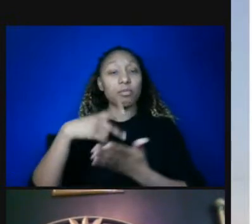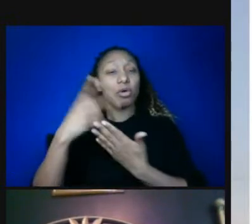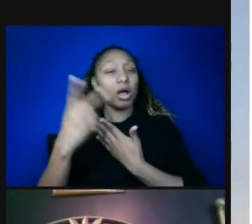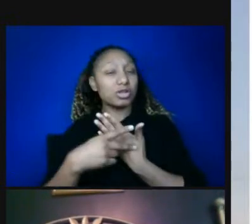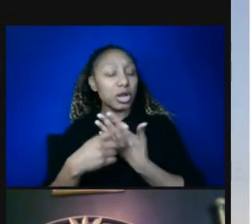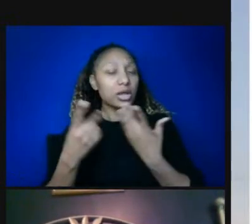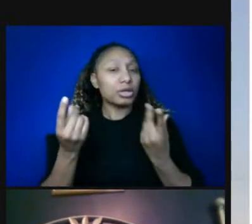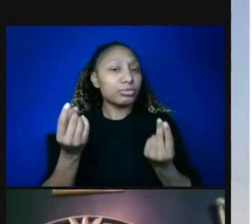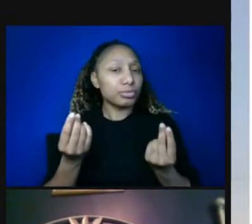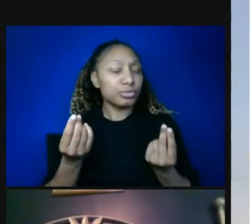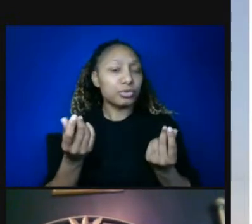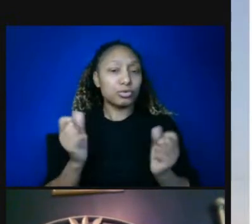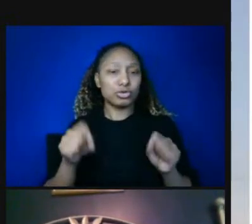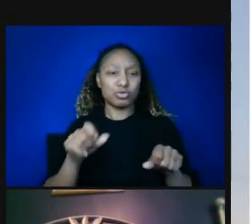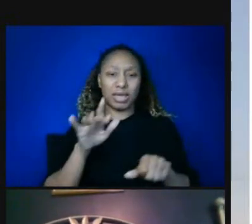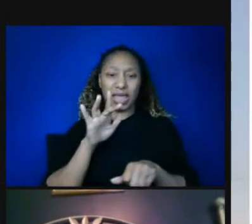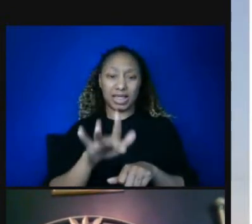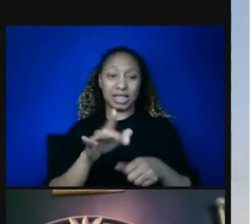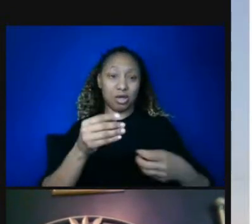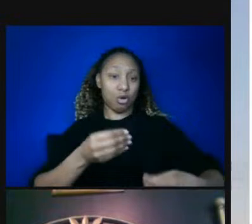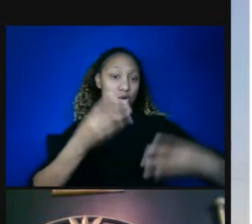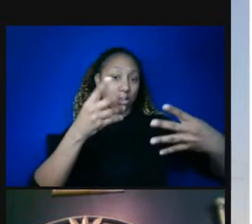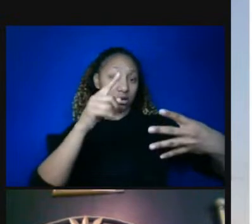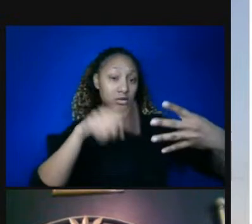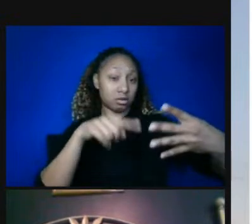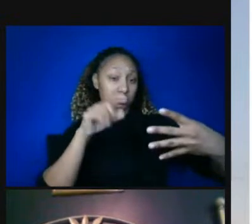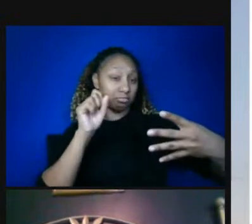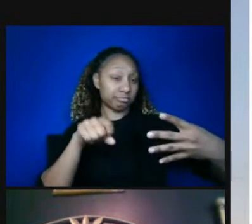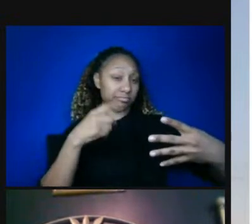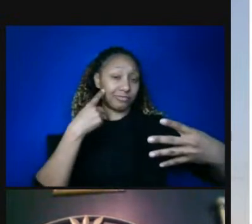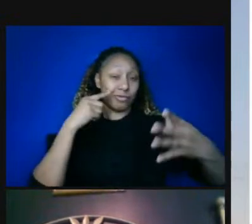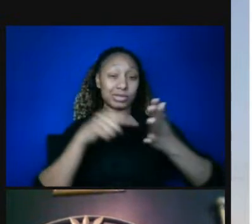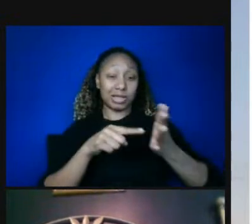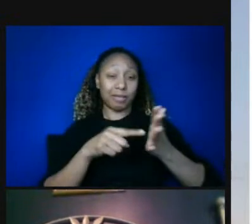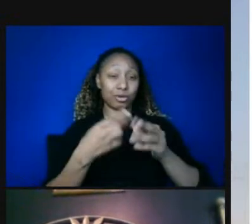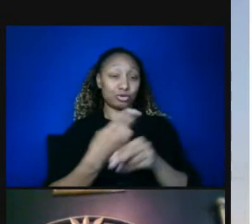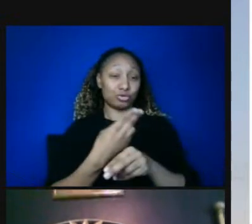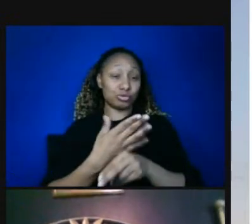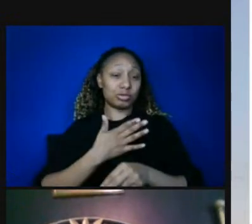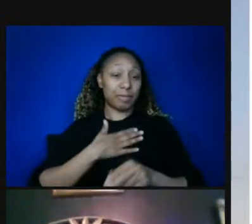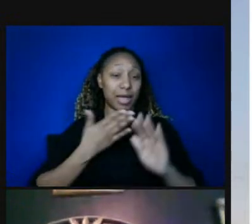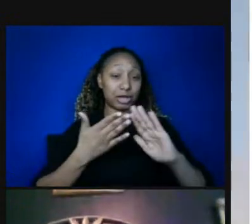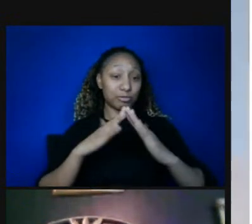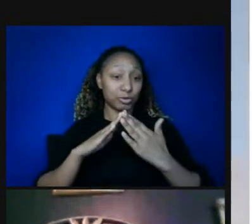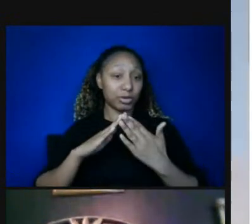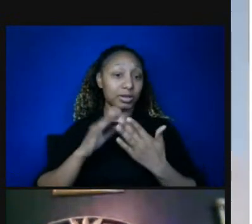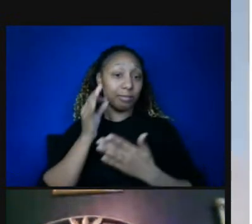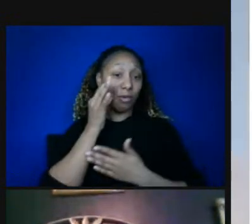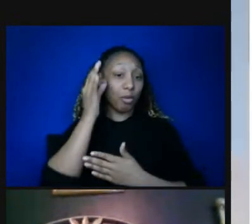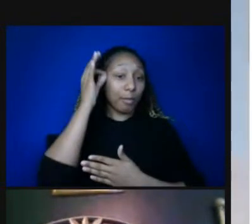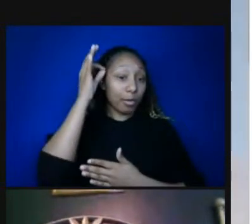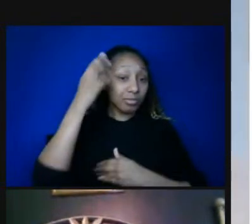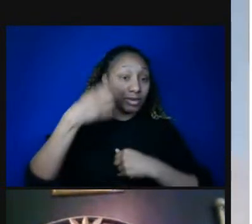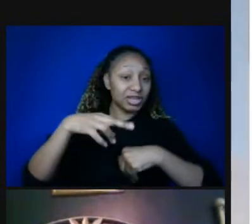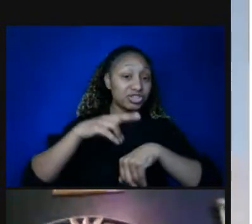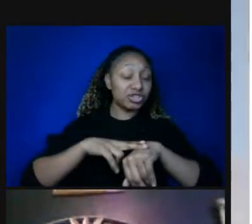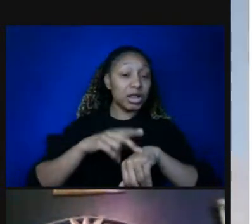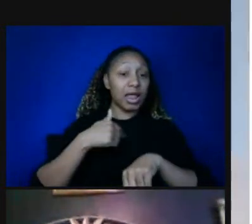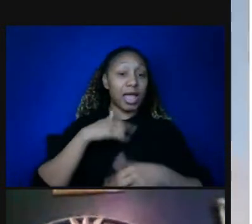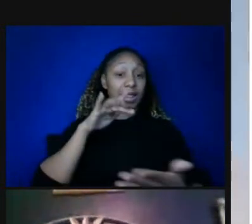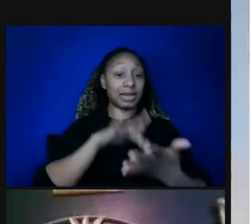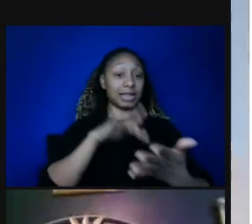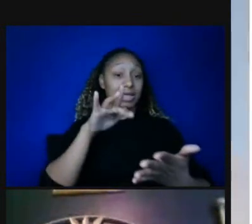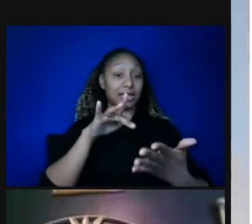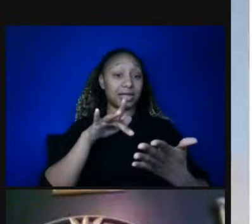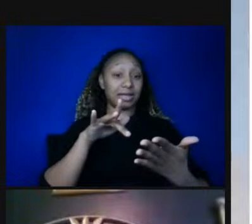do is click on one of these websites. We'll just use my community, the Pocomoke Indian Nation. Click on that website, and bam, there